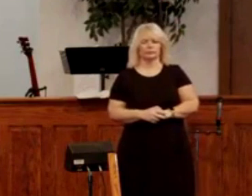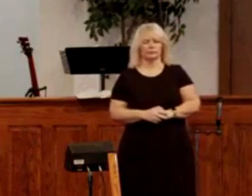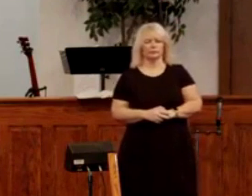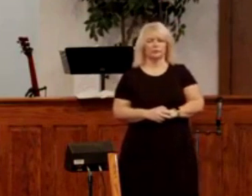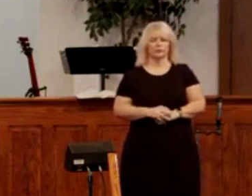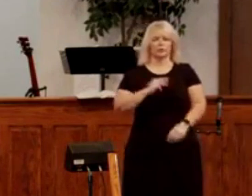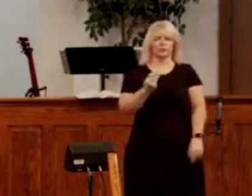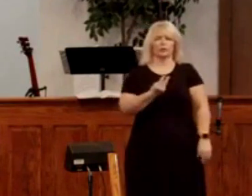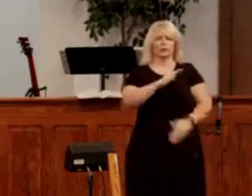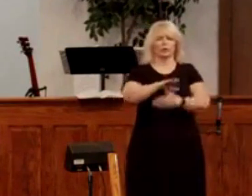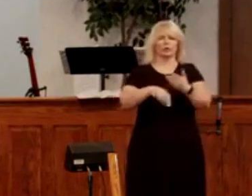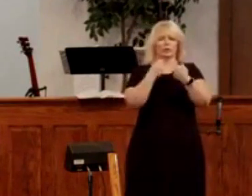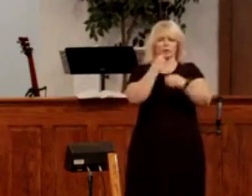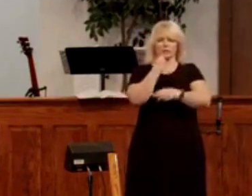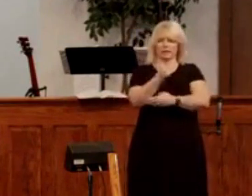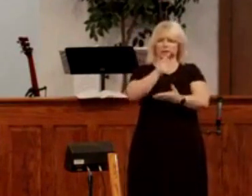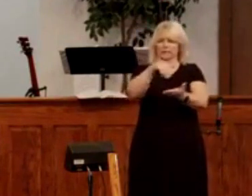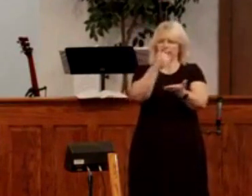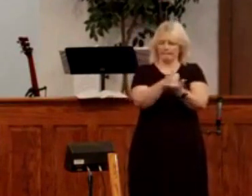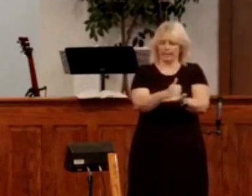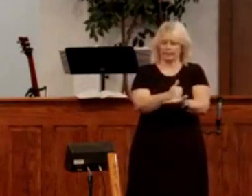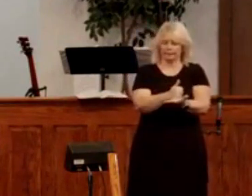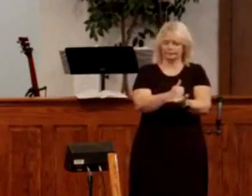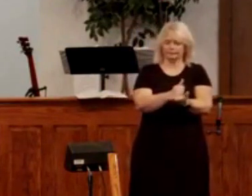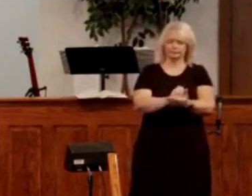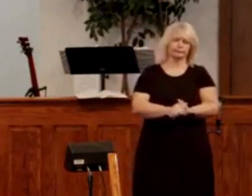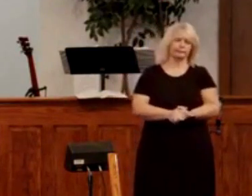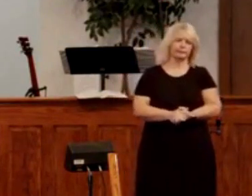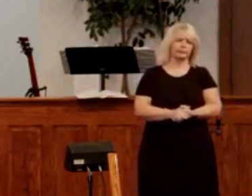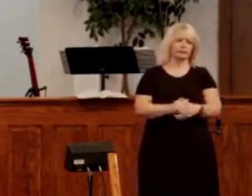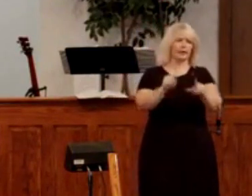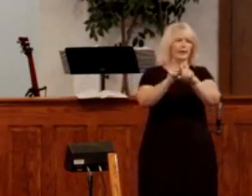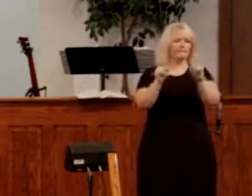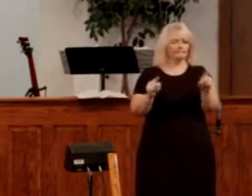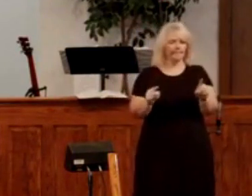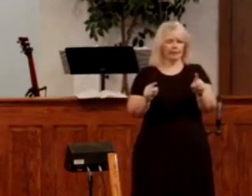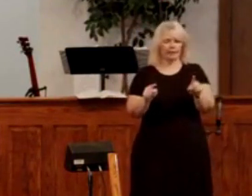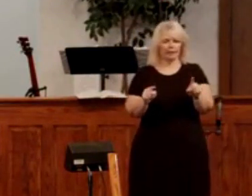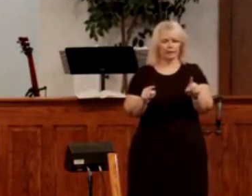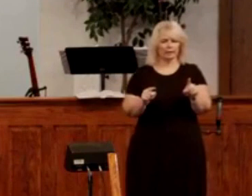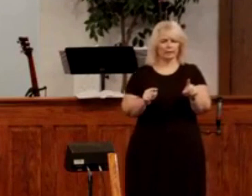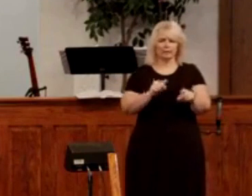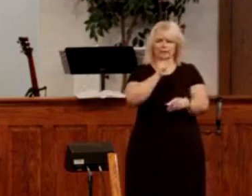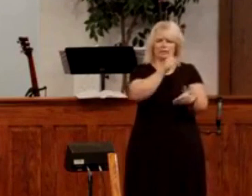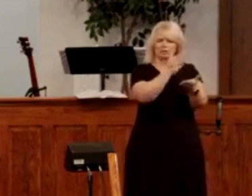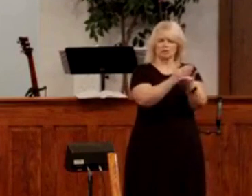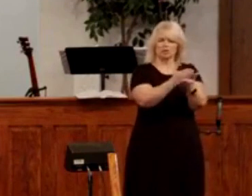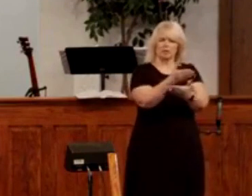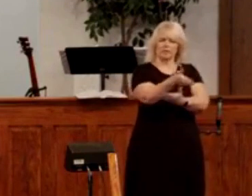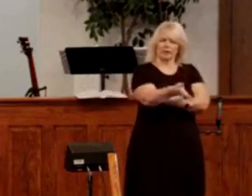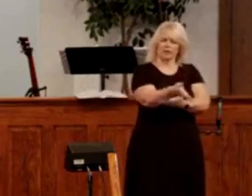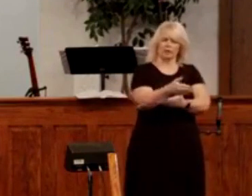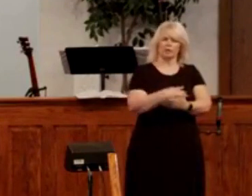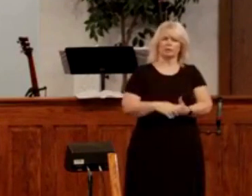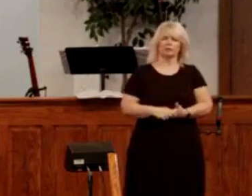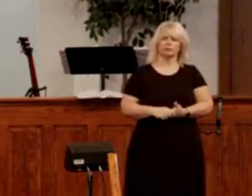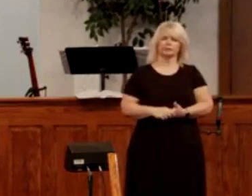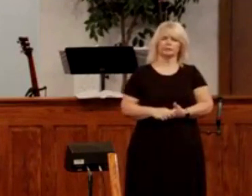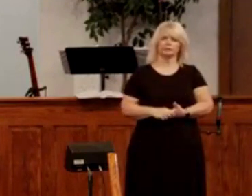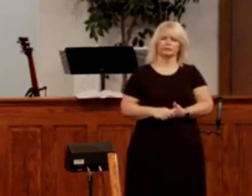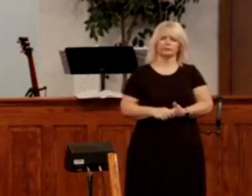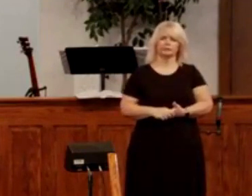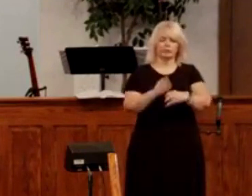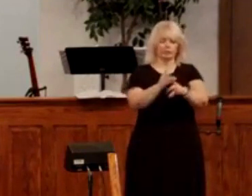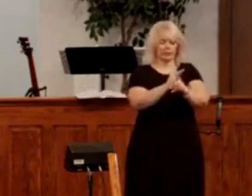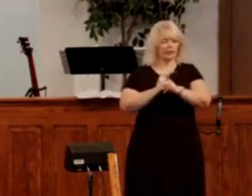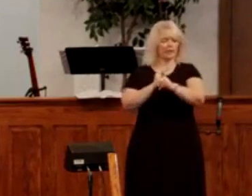say amen to that. All right, we can all say amen to that. But he didn't leave it there. Okay? He didn't leave it there. Let's be